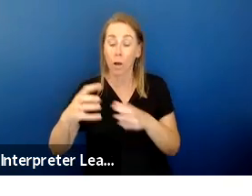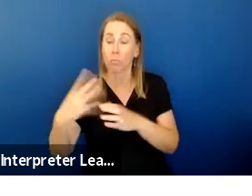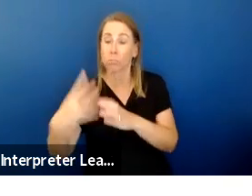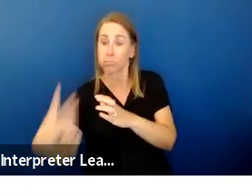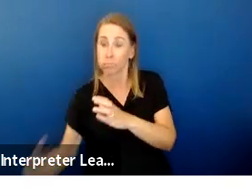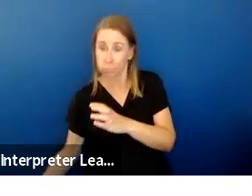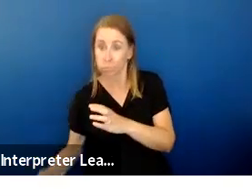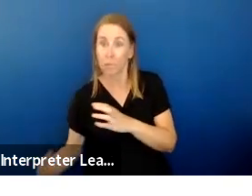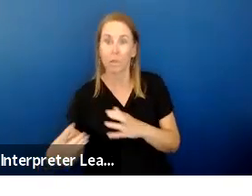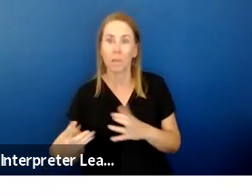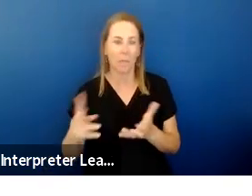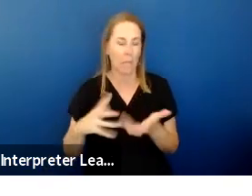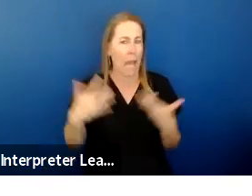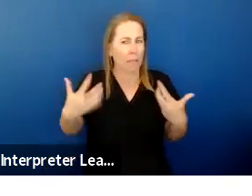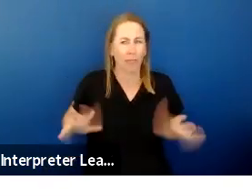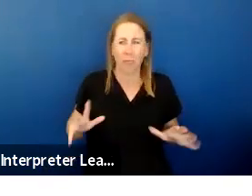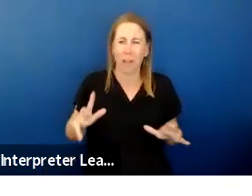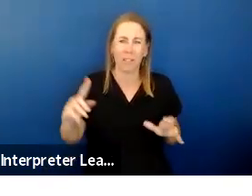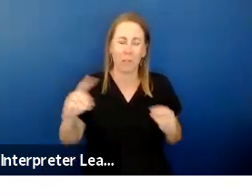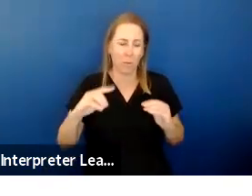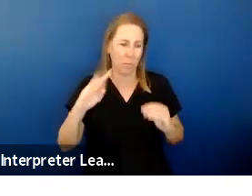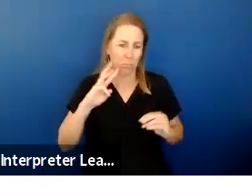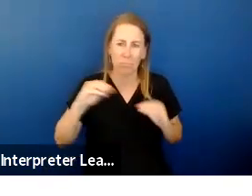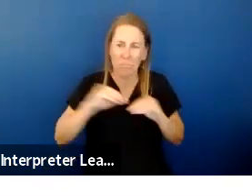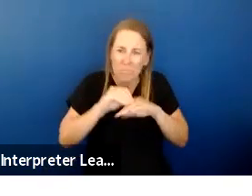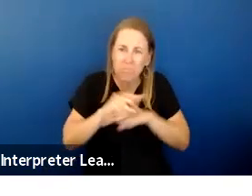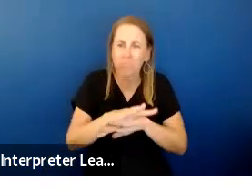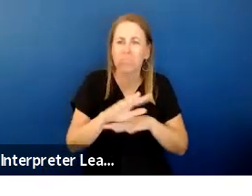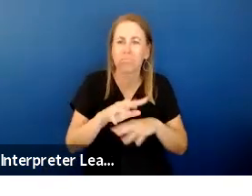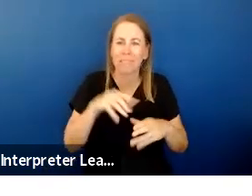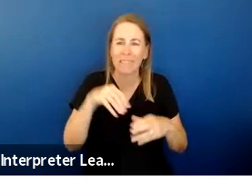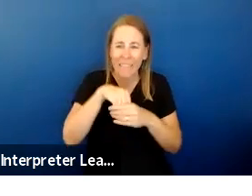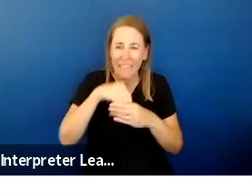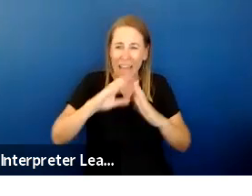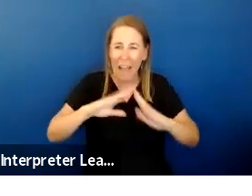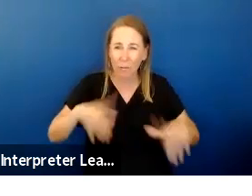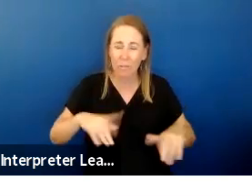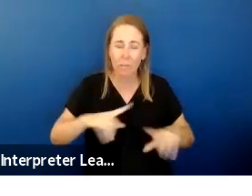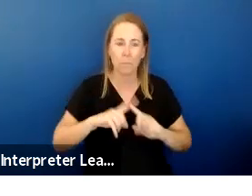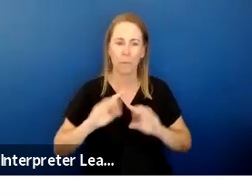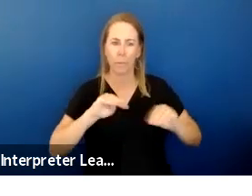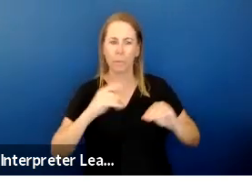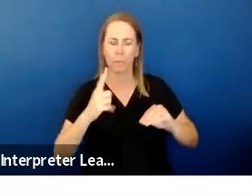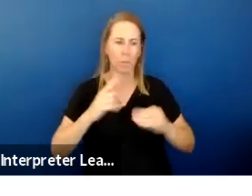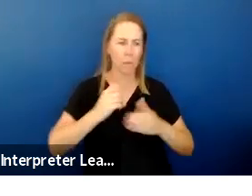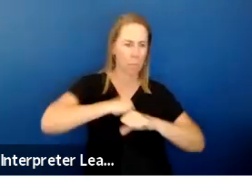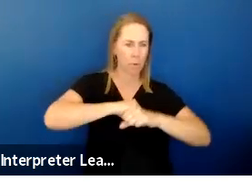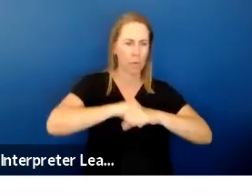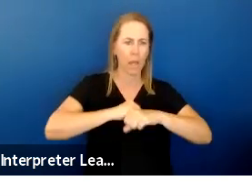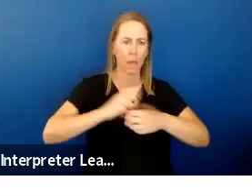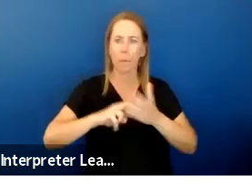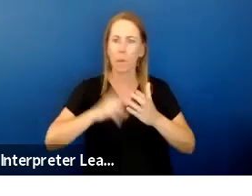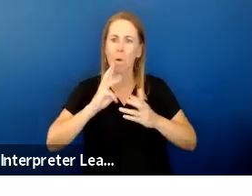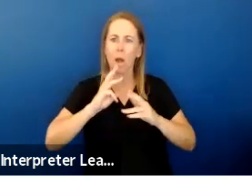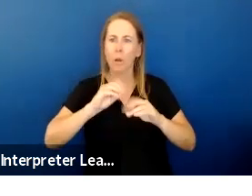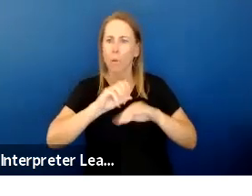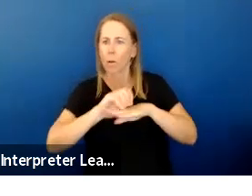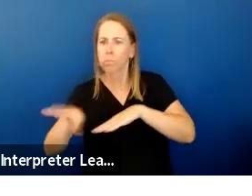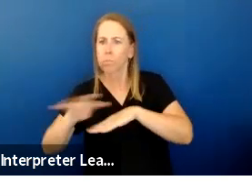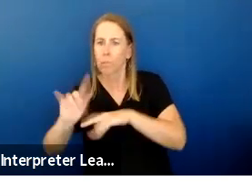drains and into your house. And next, Doug Mahan with CWCB will talk about flood insurance